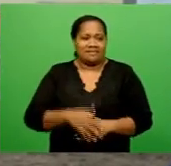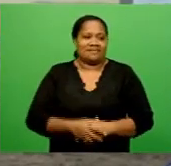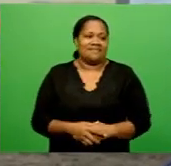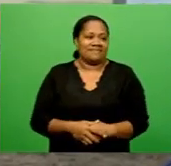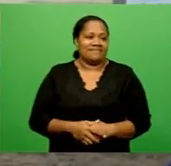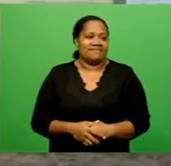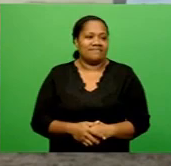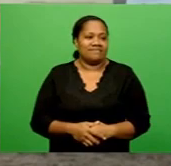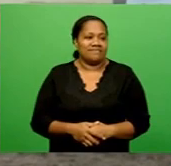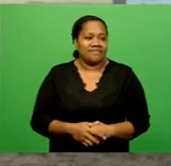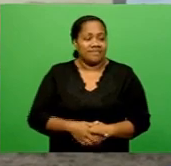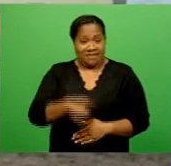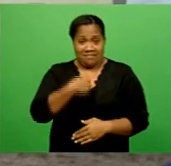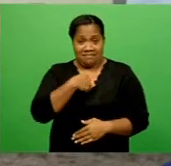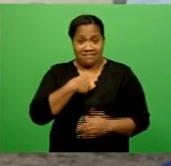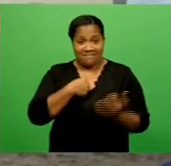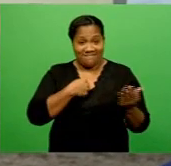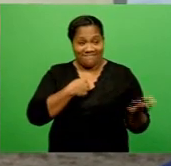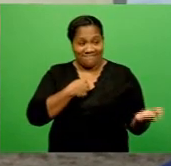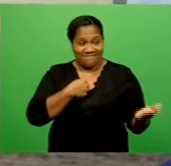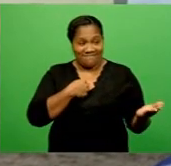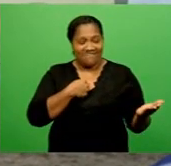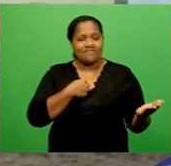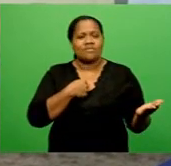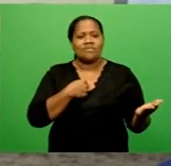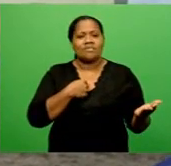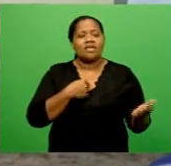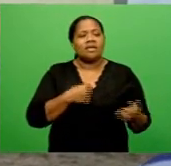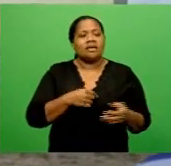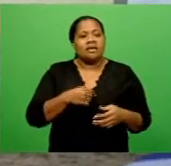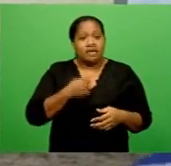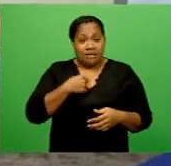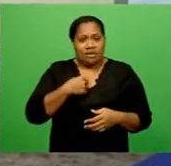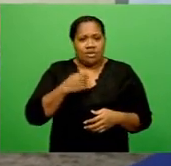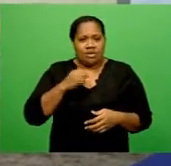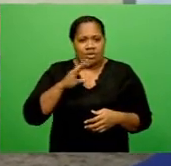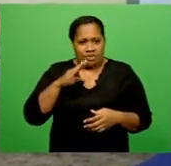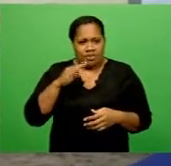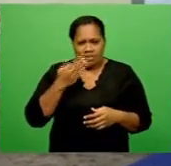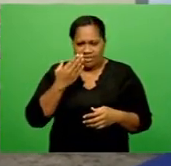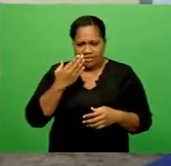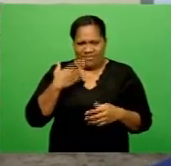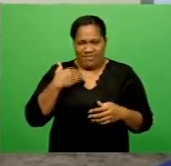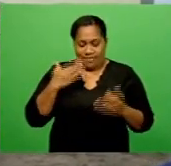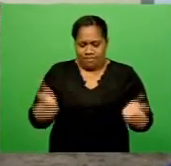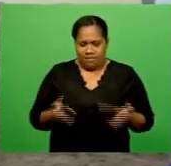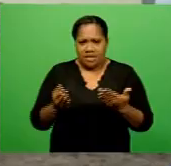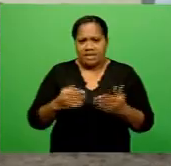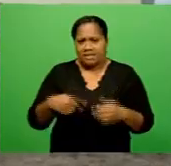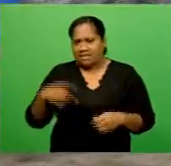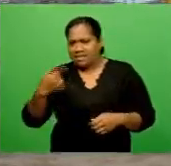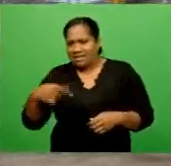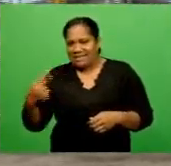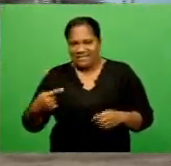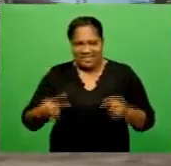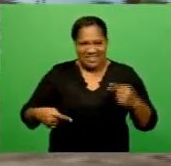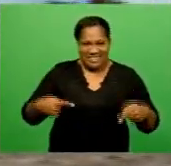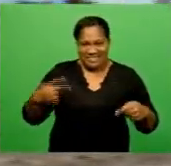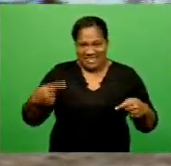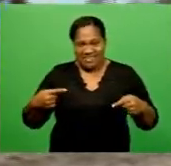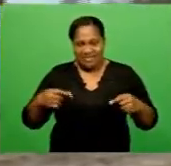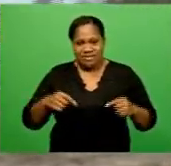Me personally, I'm used to playing in 11-a-side, but playing in the beach, it's a bit